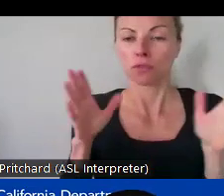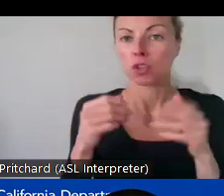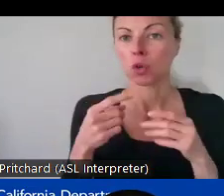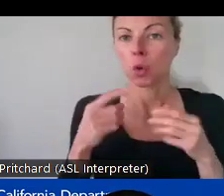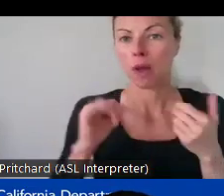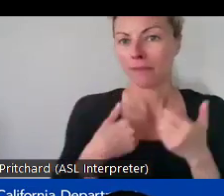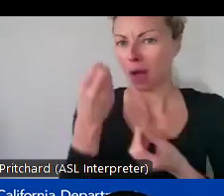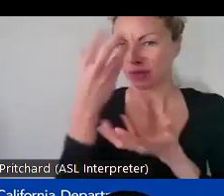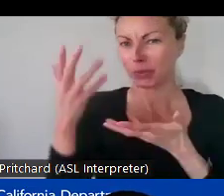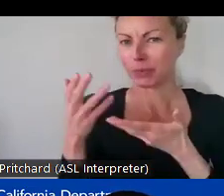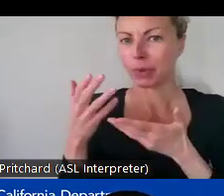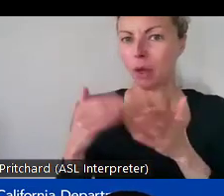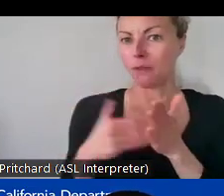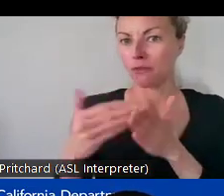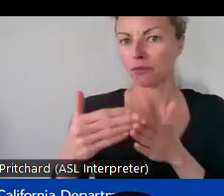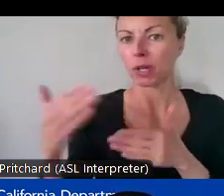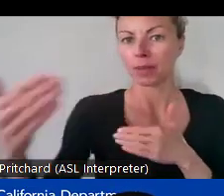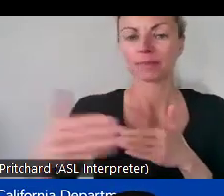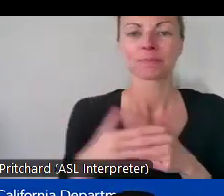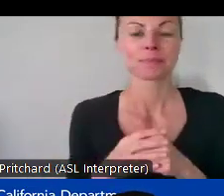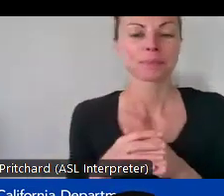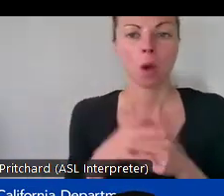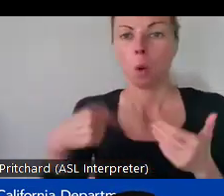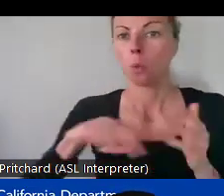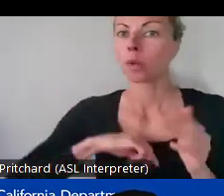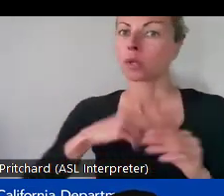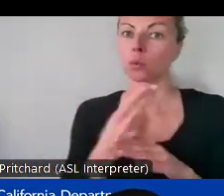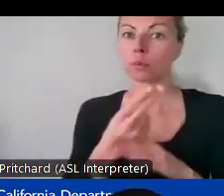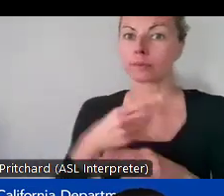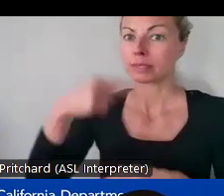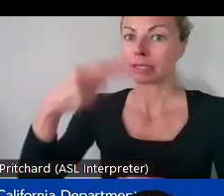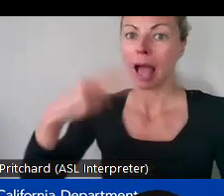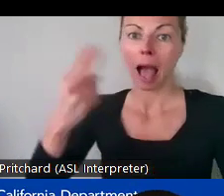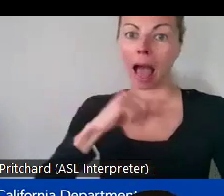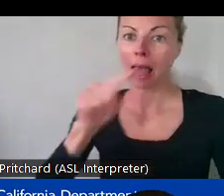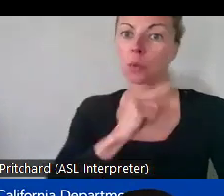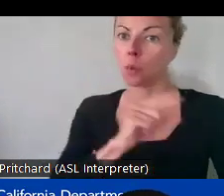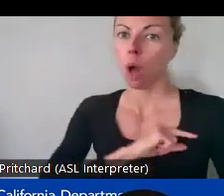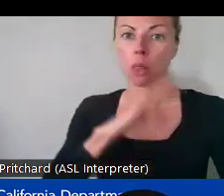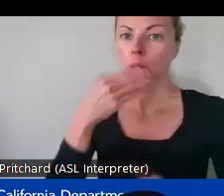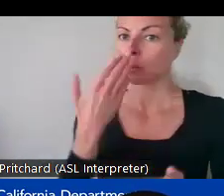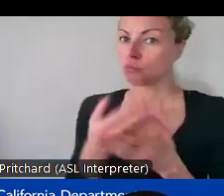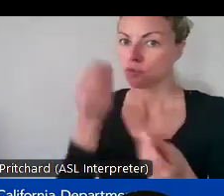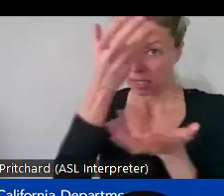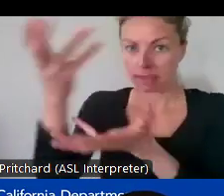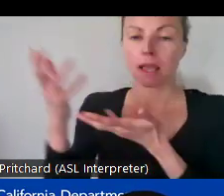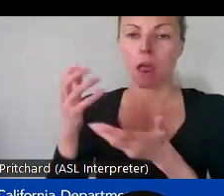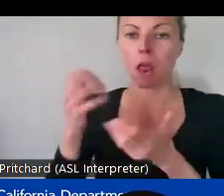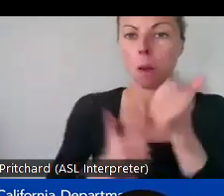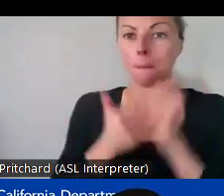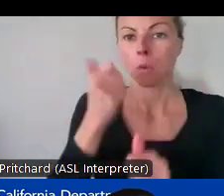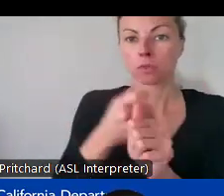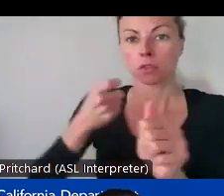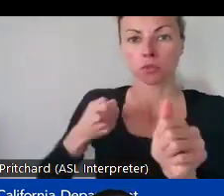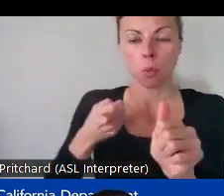basis. It's important to me that you all know that we use reputable sources that are high quality and have a history of proven data quality. Also, most of the sources that we use are